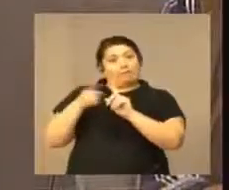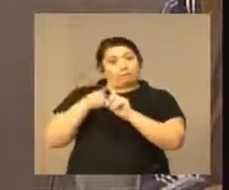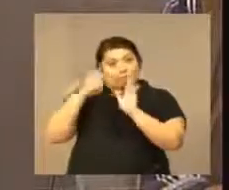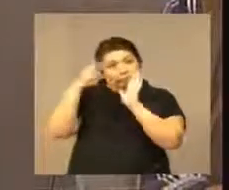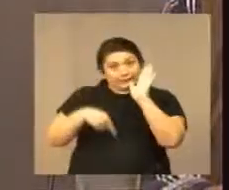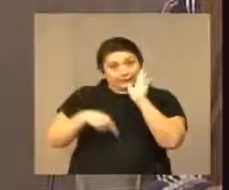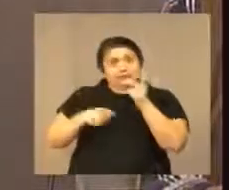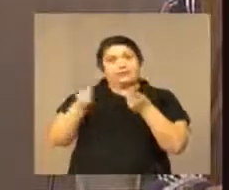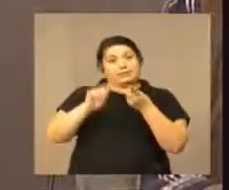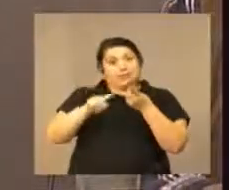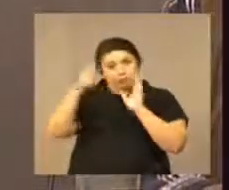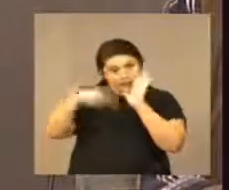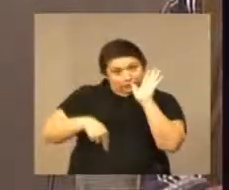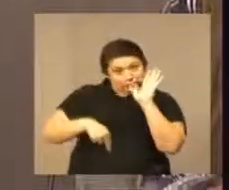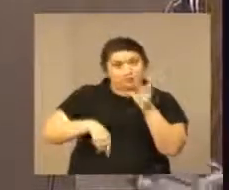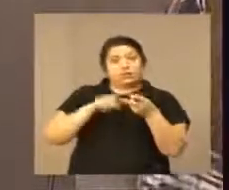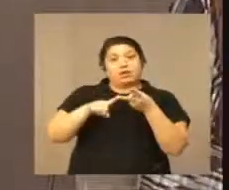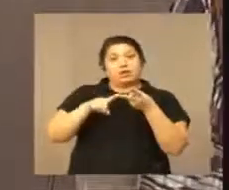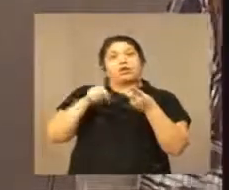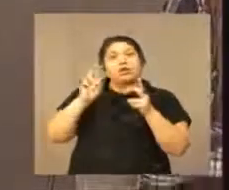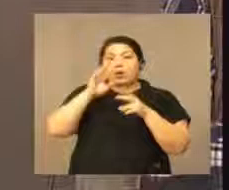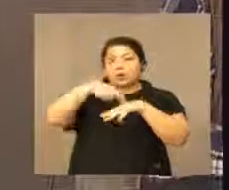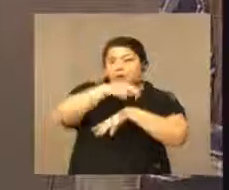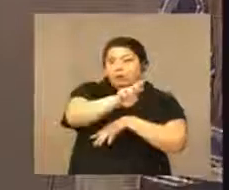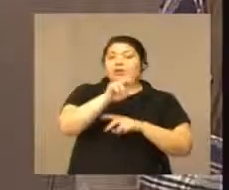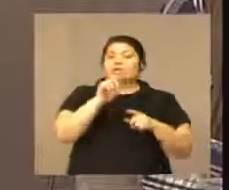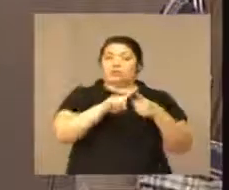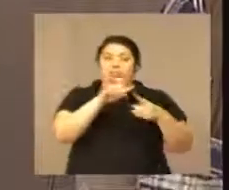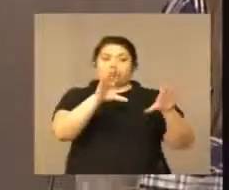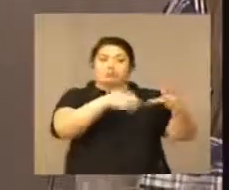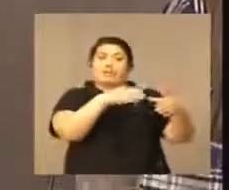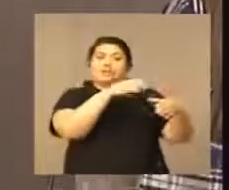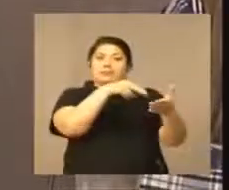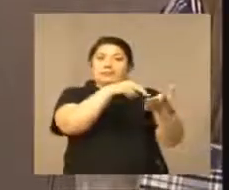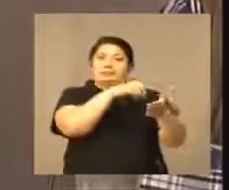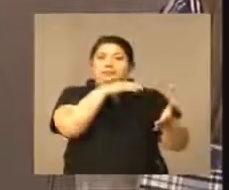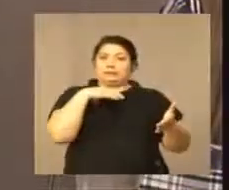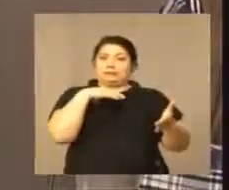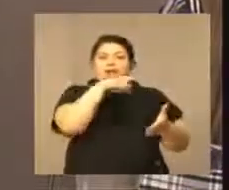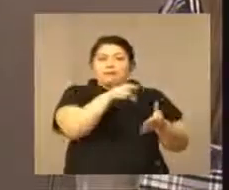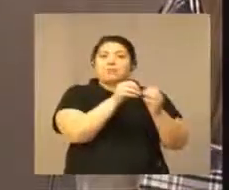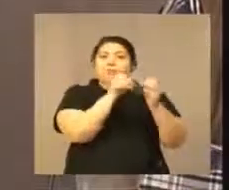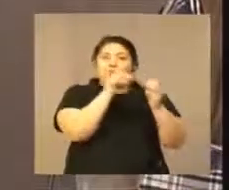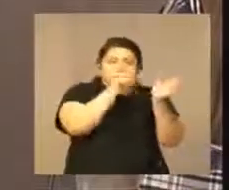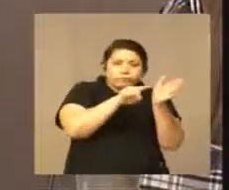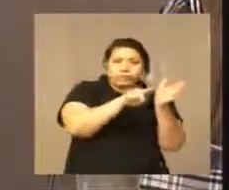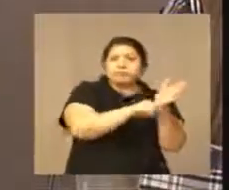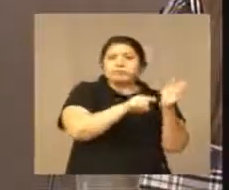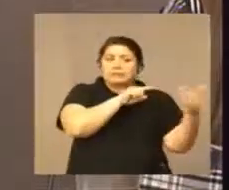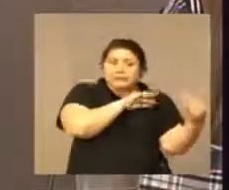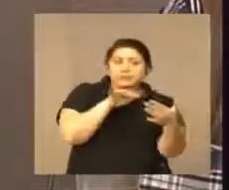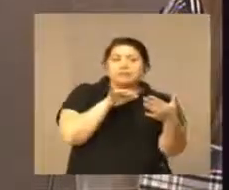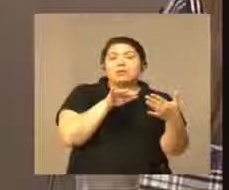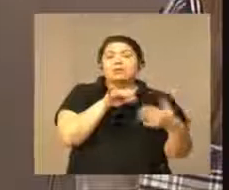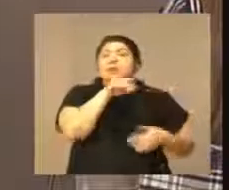through second reading. It will be referred to a standing committee for study. I'm sure that standing committee within the House of Commons will want